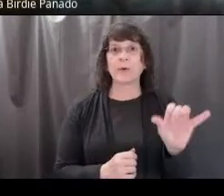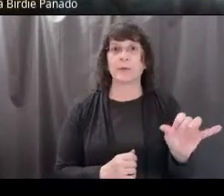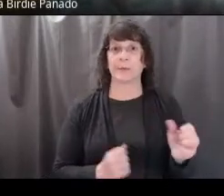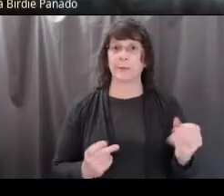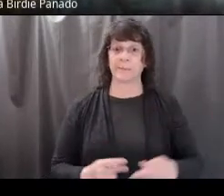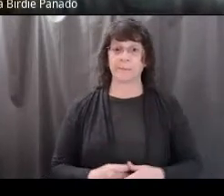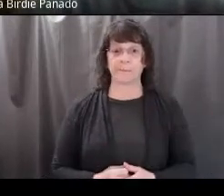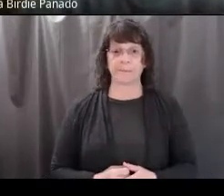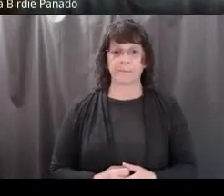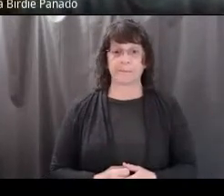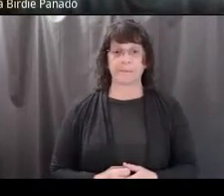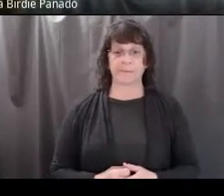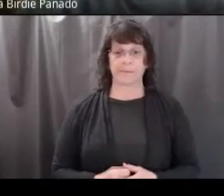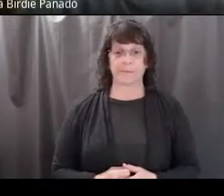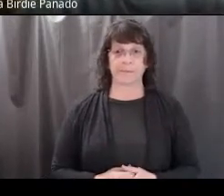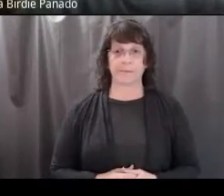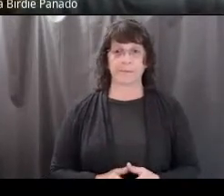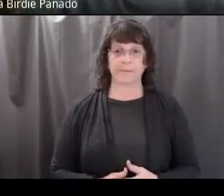be doing.